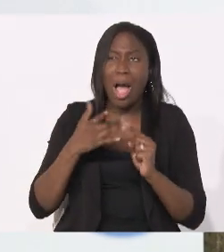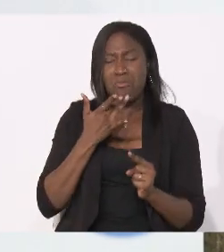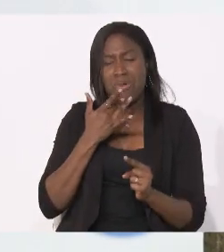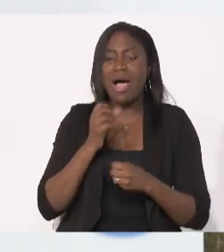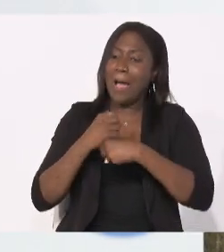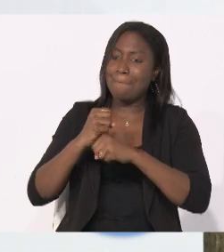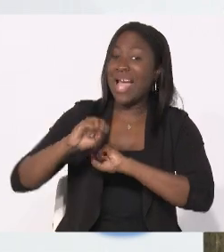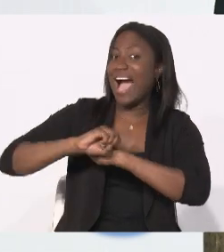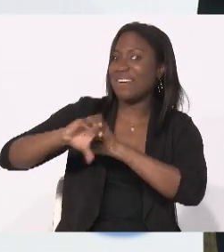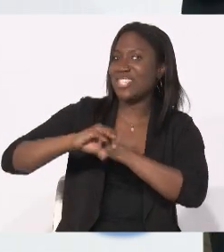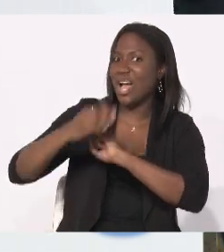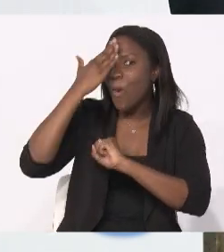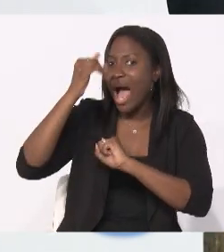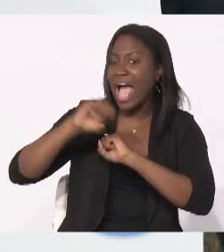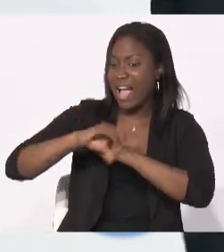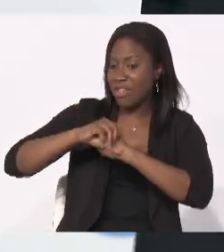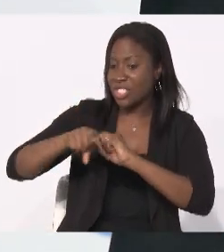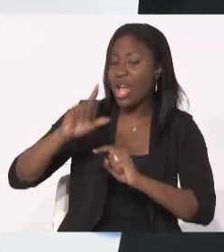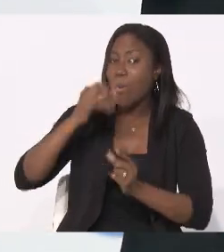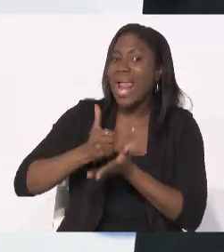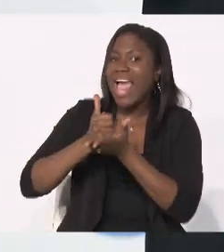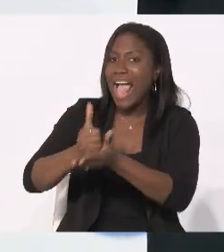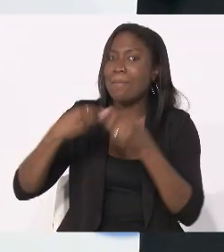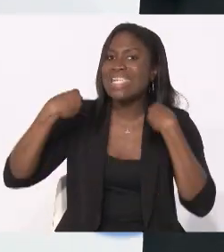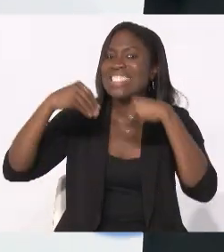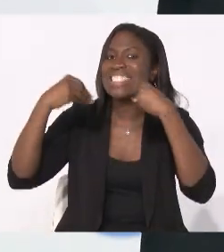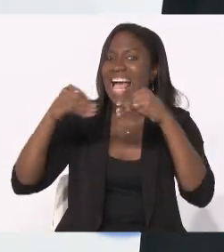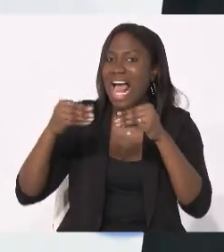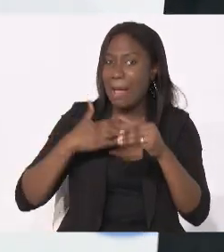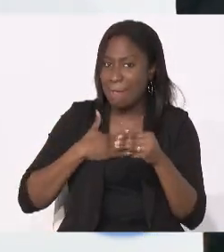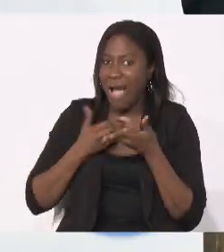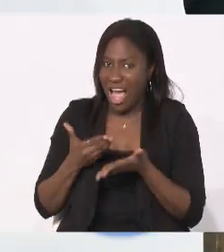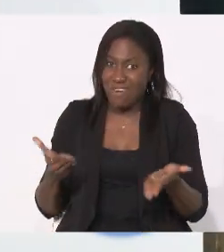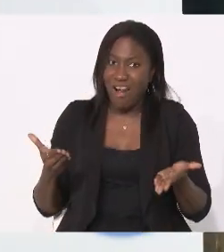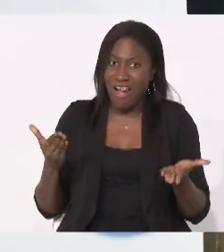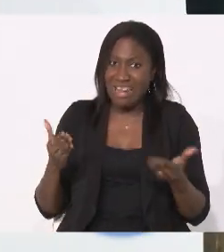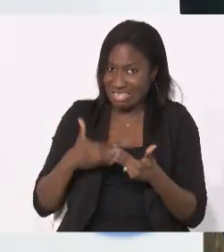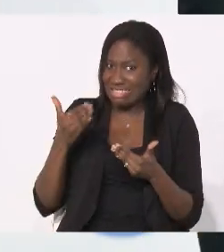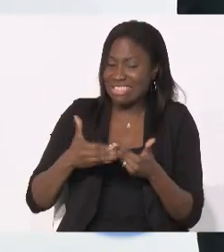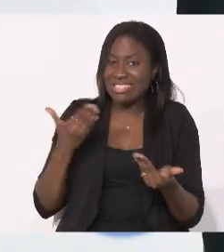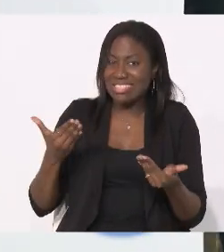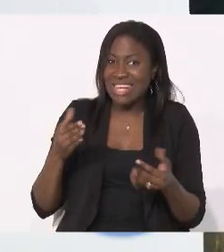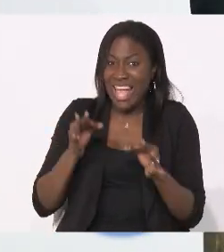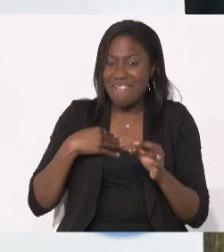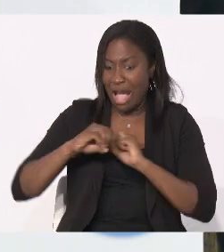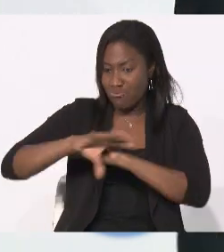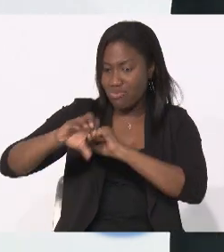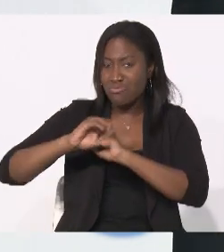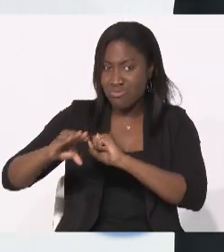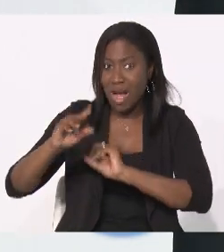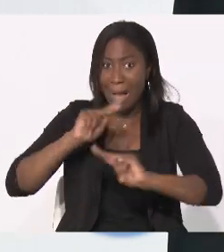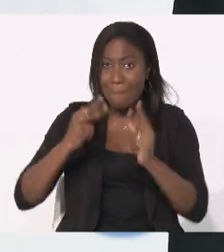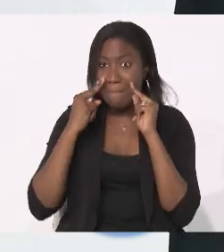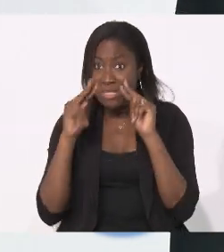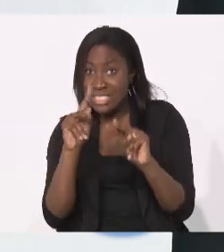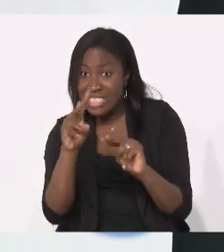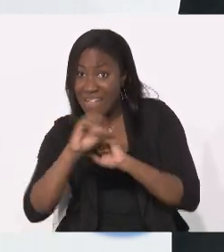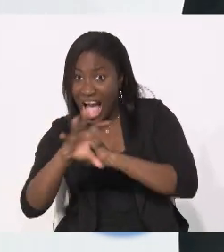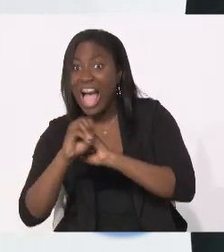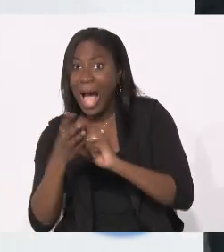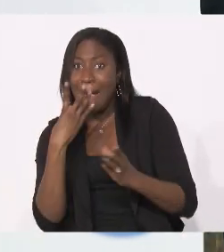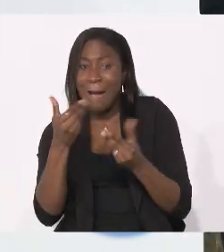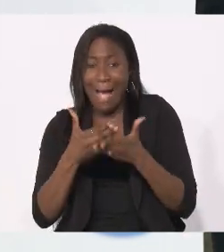industry. Hollywood is a $1 billion industry. Nollywood, billion. Hollywood, Super Bowl Sundays.